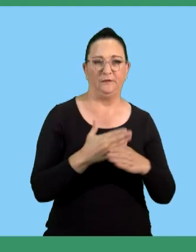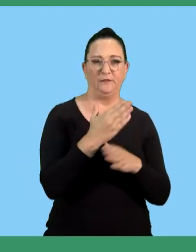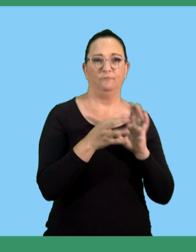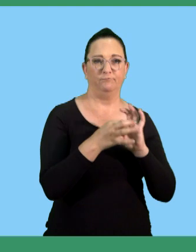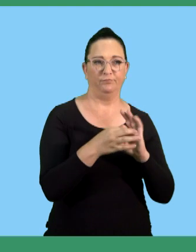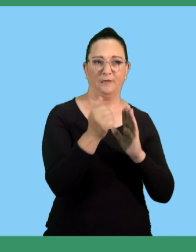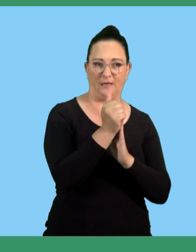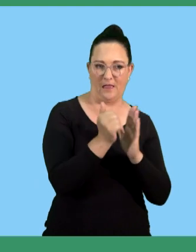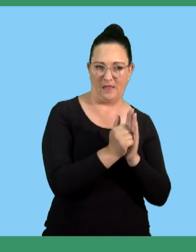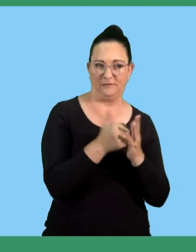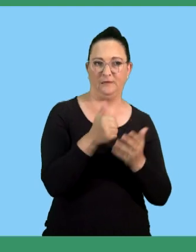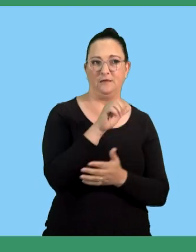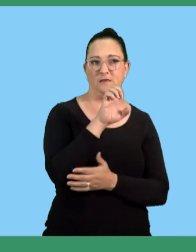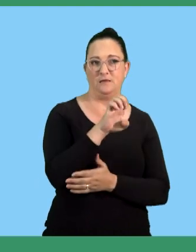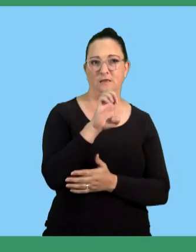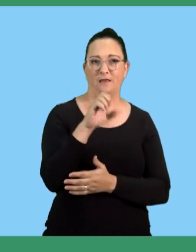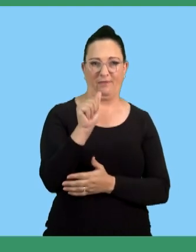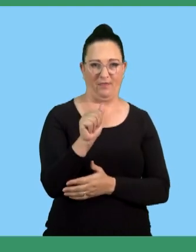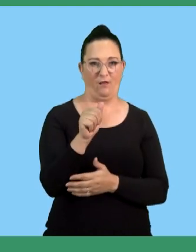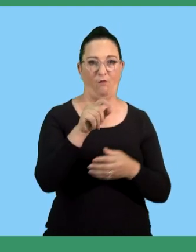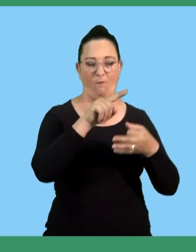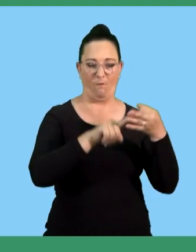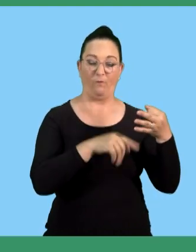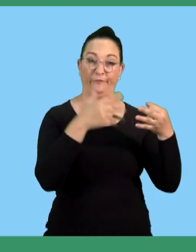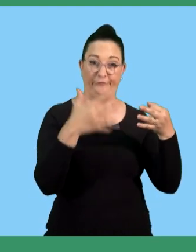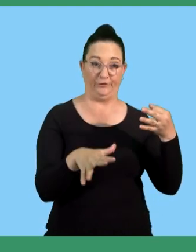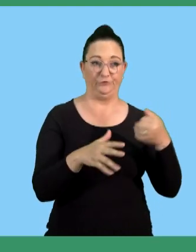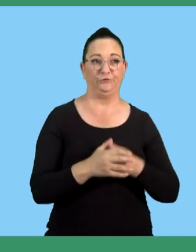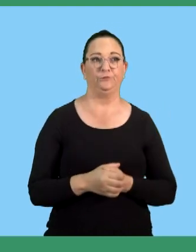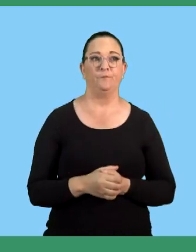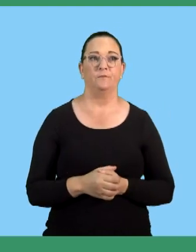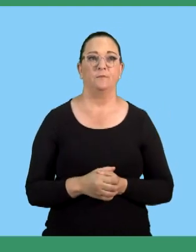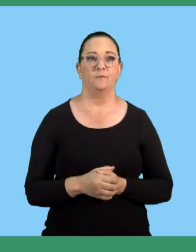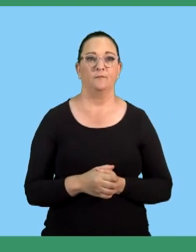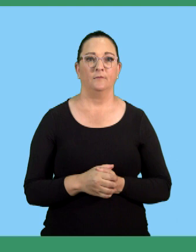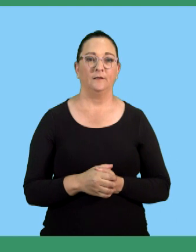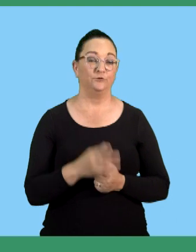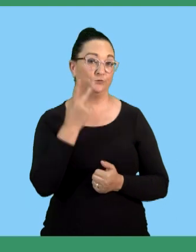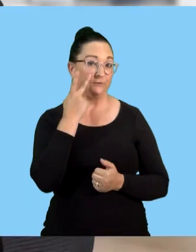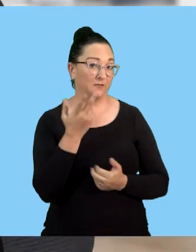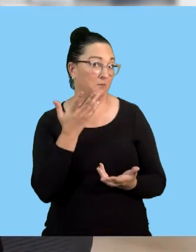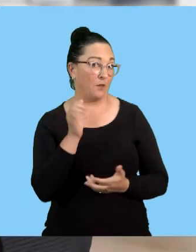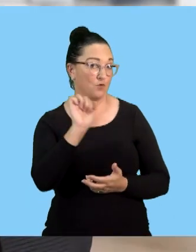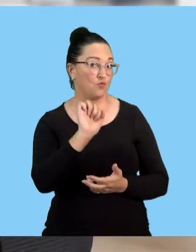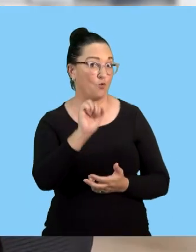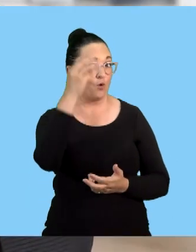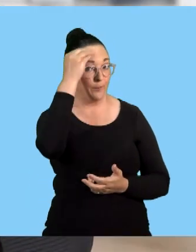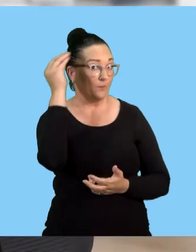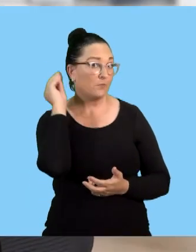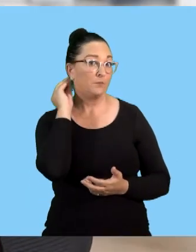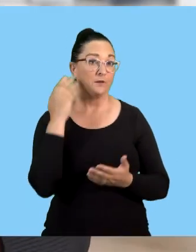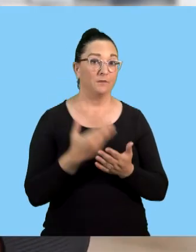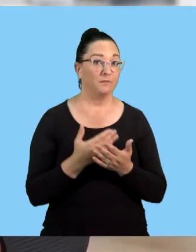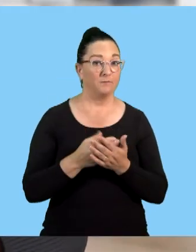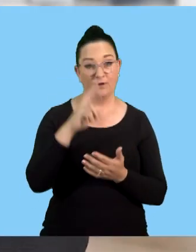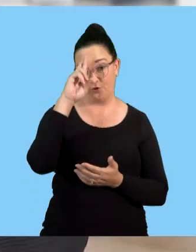Labor Relations Act, and the Employment Equity Act, which is your EEA. Right, so let's see and test our memory and see if